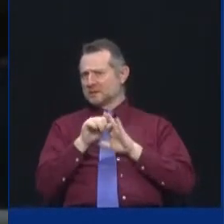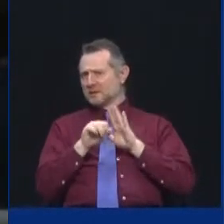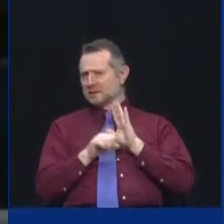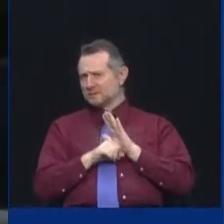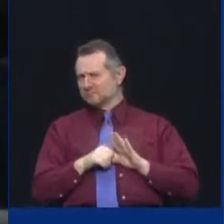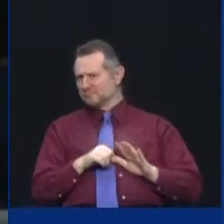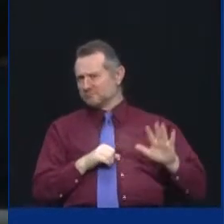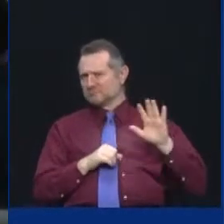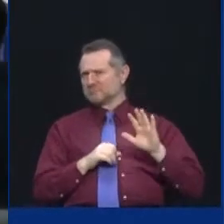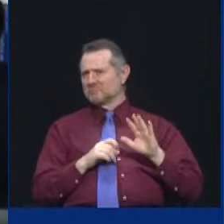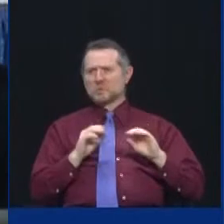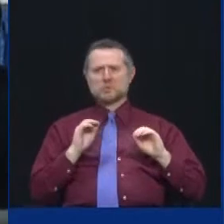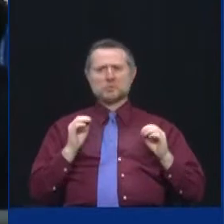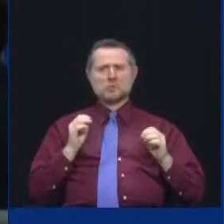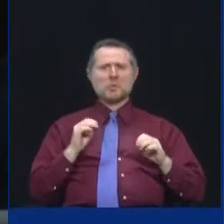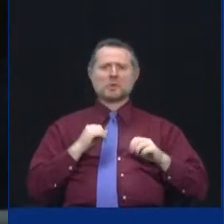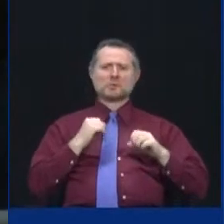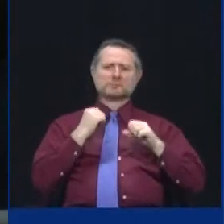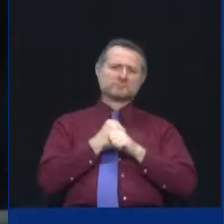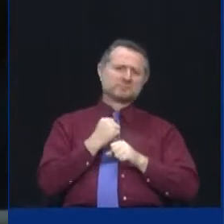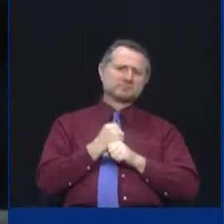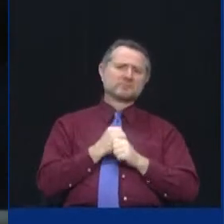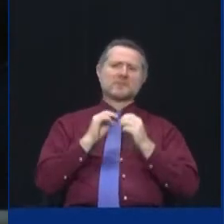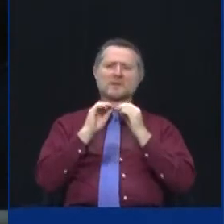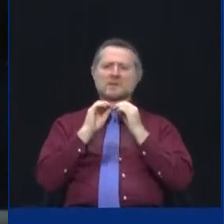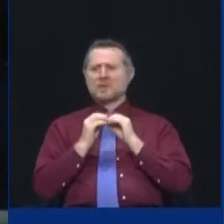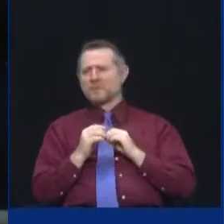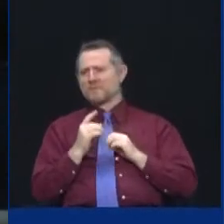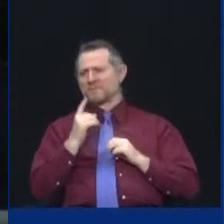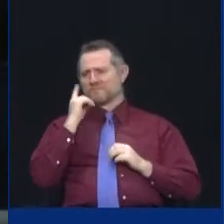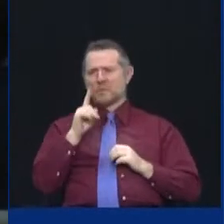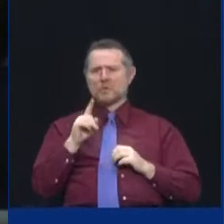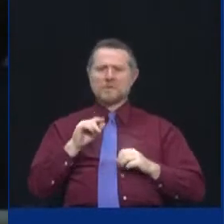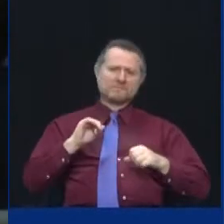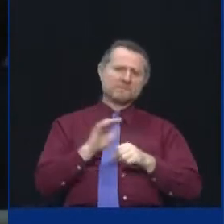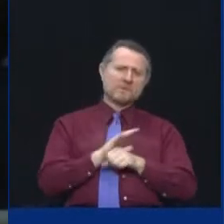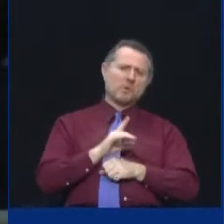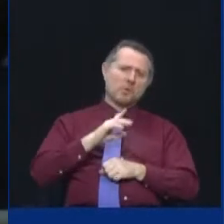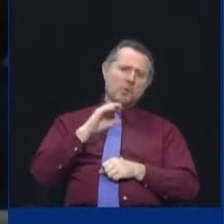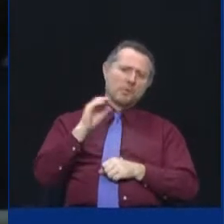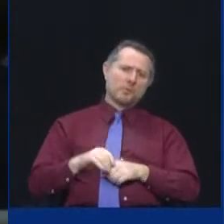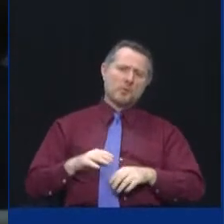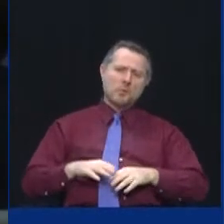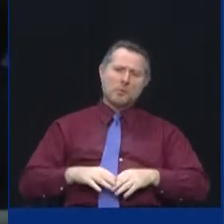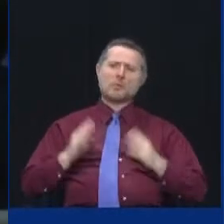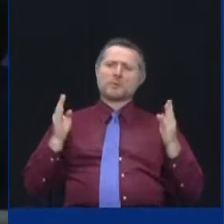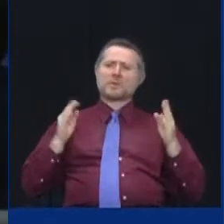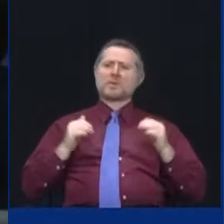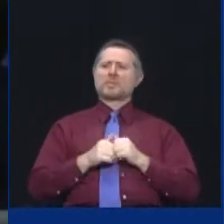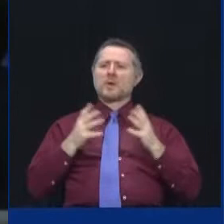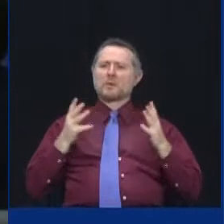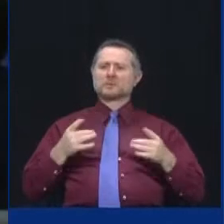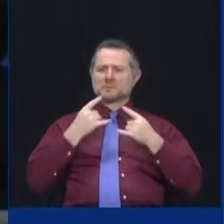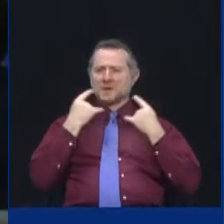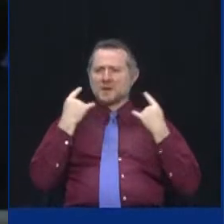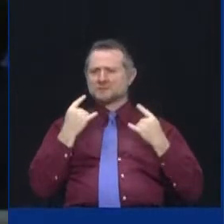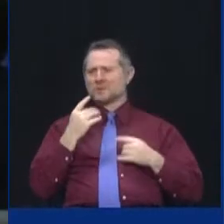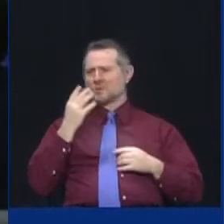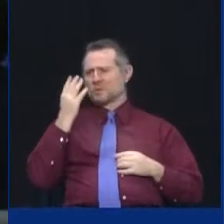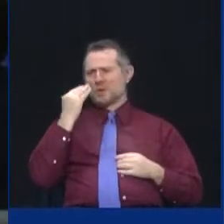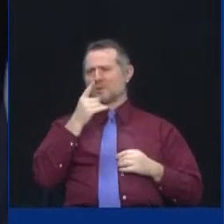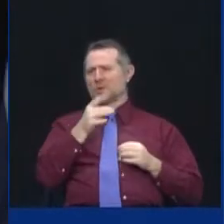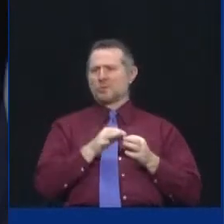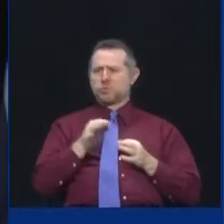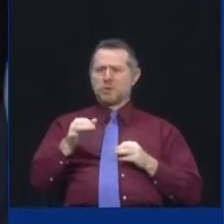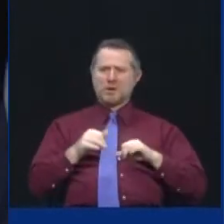or metric set for full reopening, full capacity everywhere mask. Could you just explain why when other states are doing it?